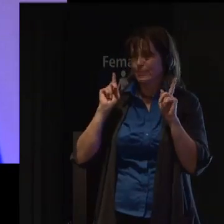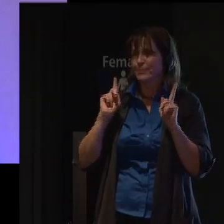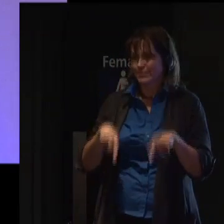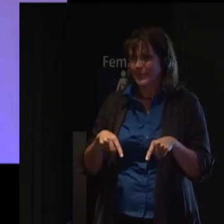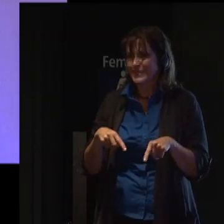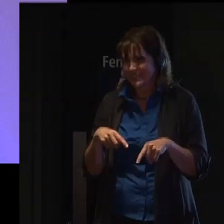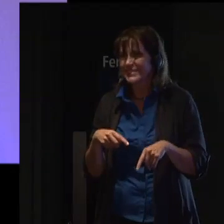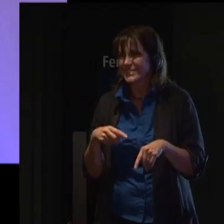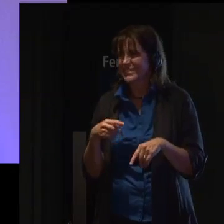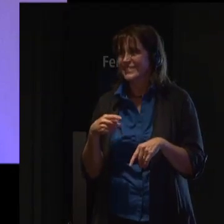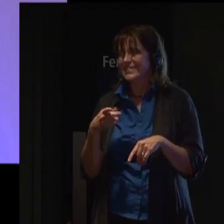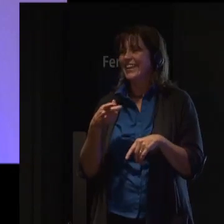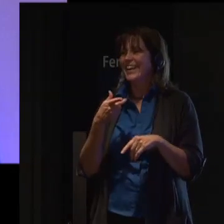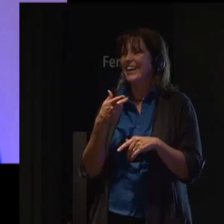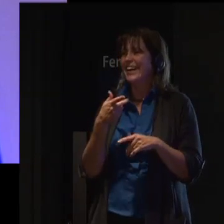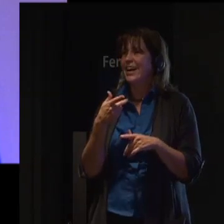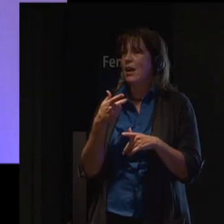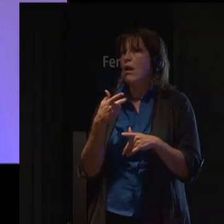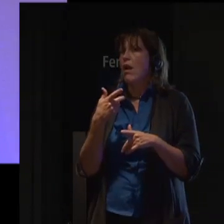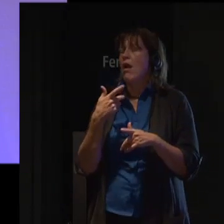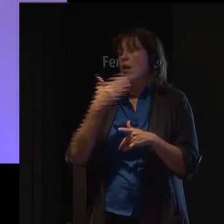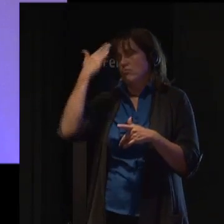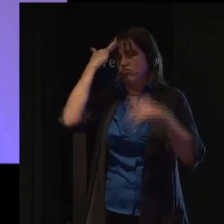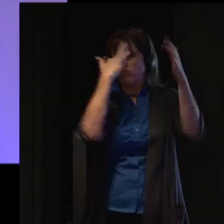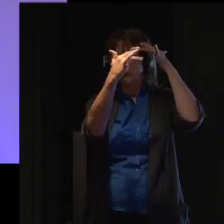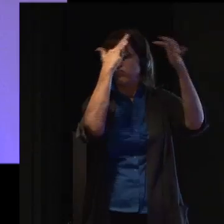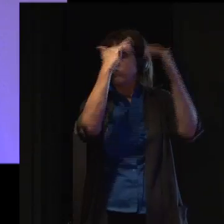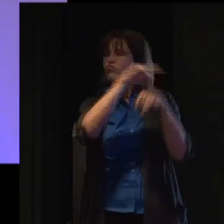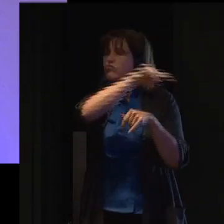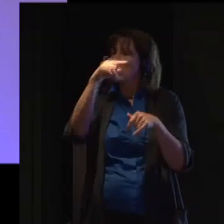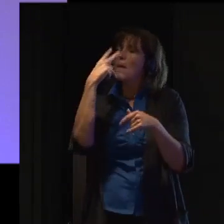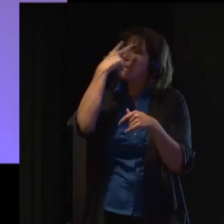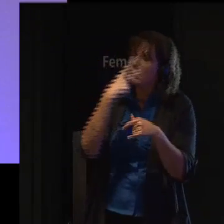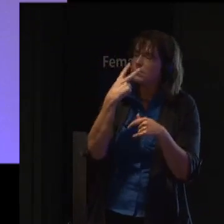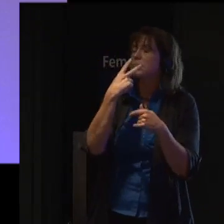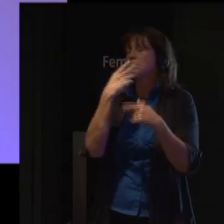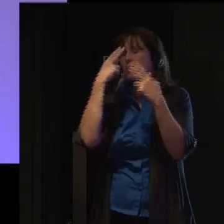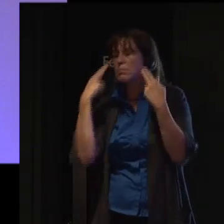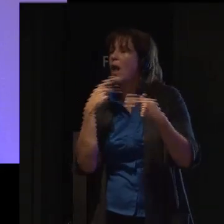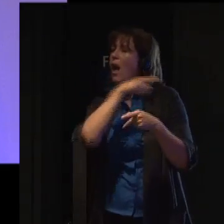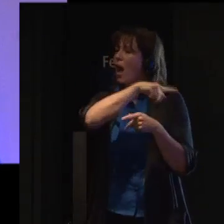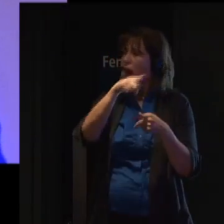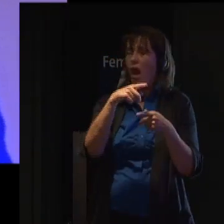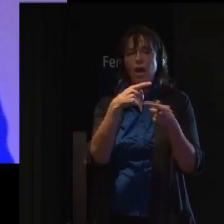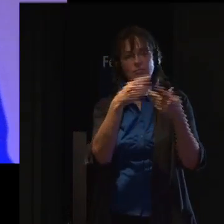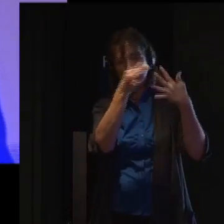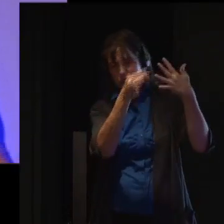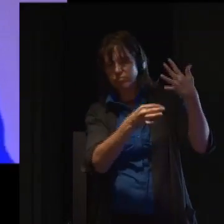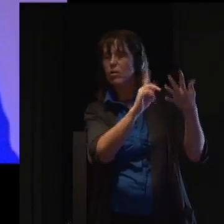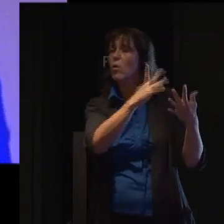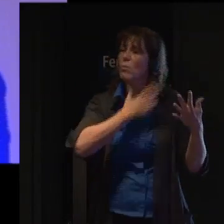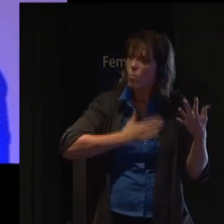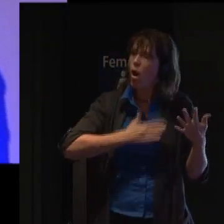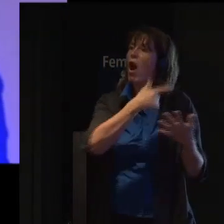permanent contact with the partially sighted and blind fans, because that you know which wishes they have, what